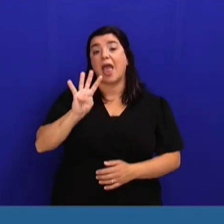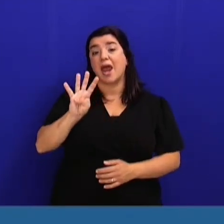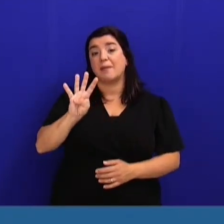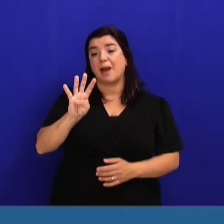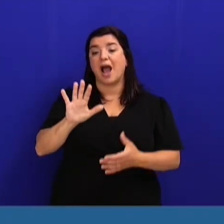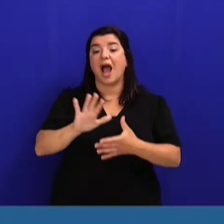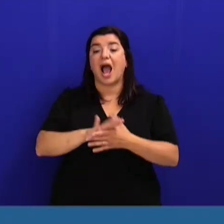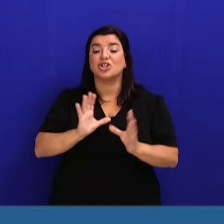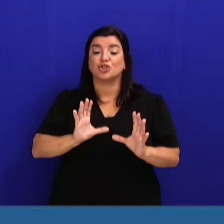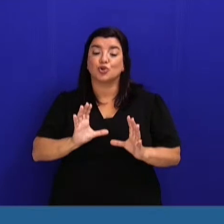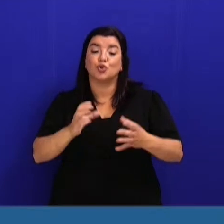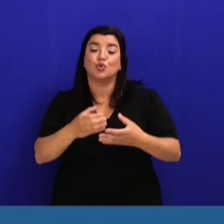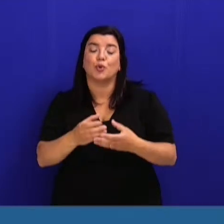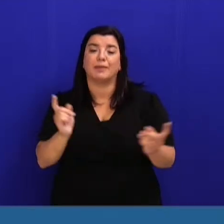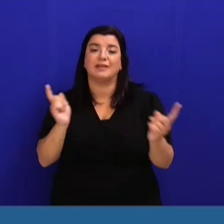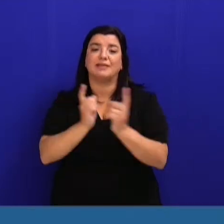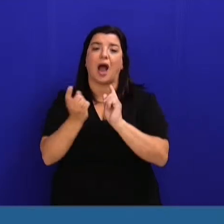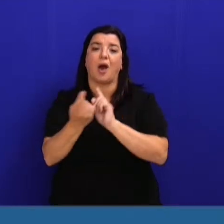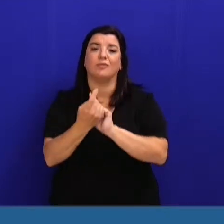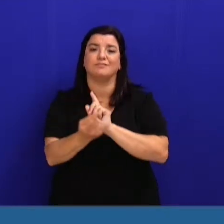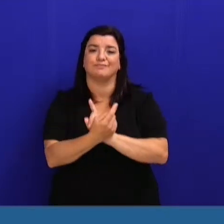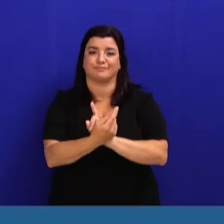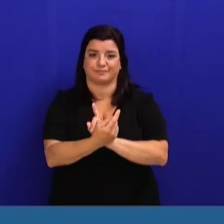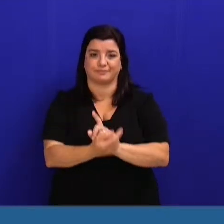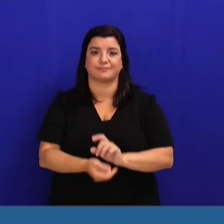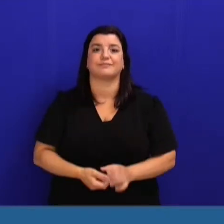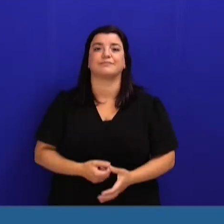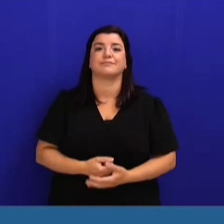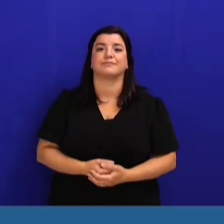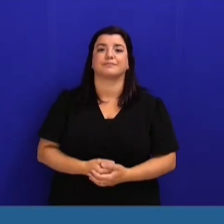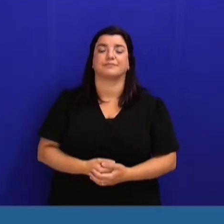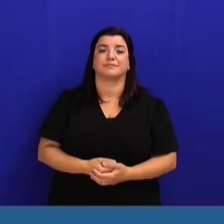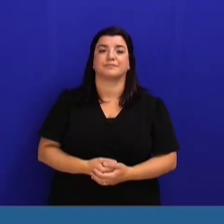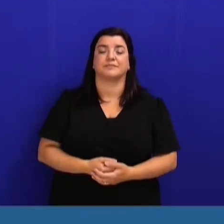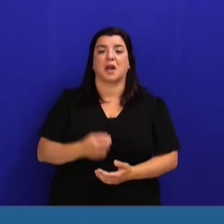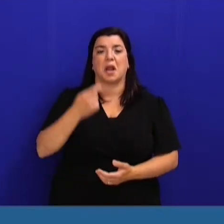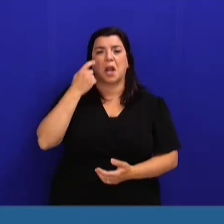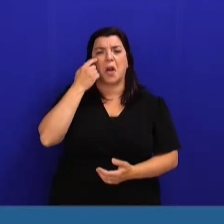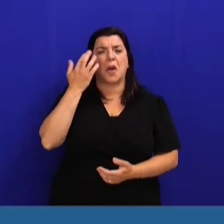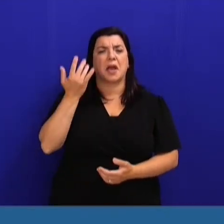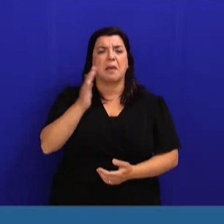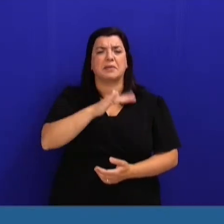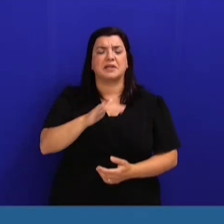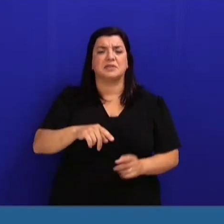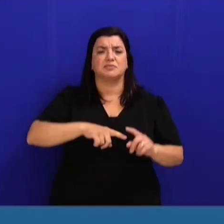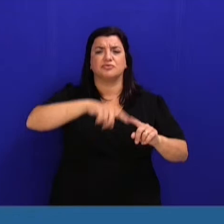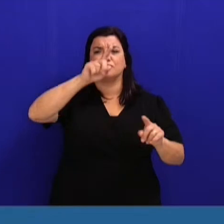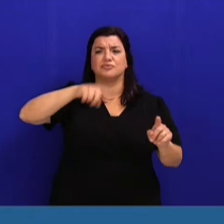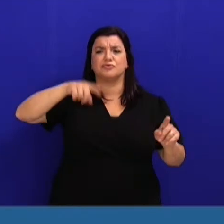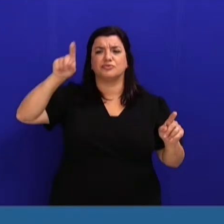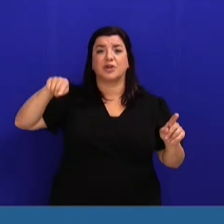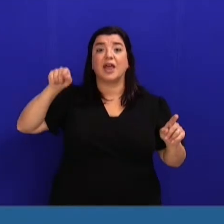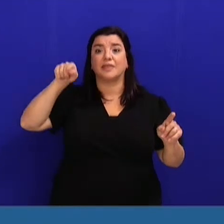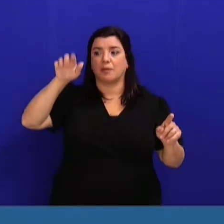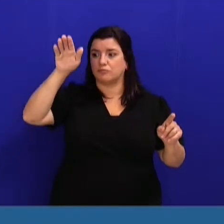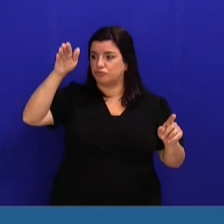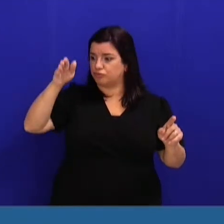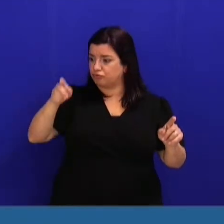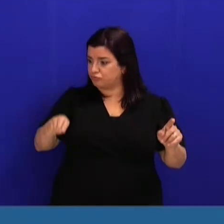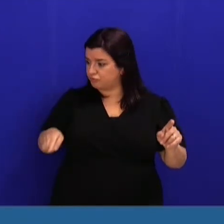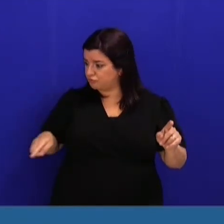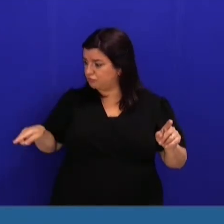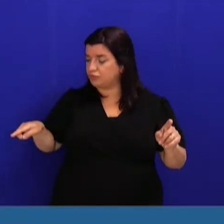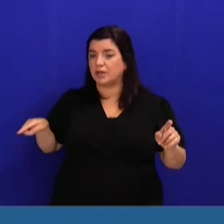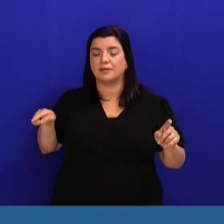naraw fejn huwa l-fokus tagħna wkoll. Bla każijiet attivi bħalma qegħdin naraw dawn dejjem jonqsu kemm minħabba li n-numri ta' pożittivi jonqsu